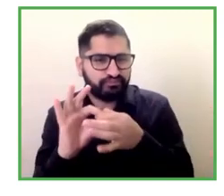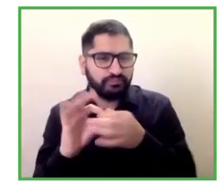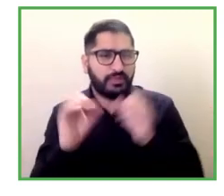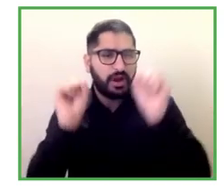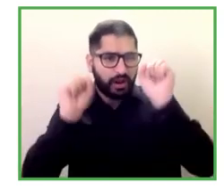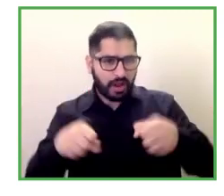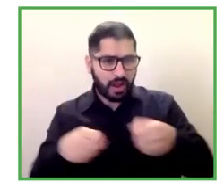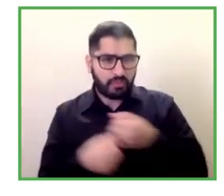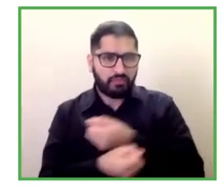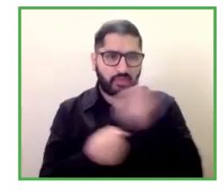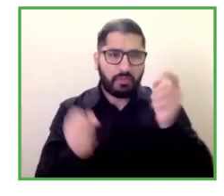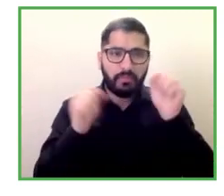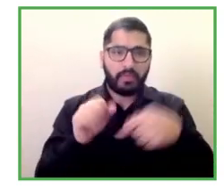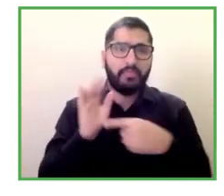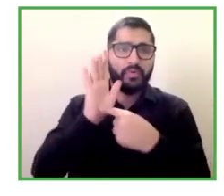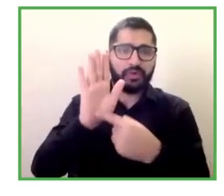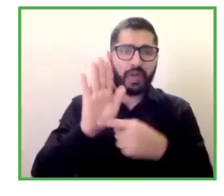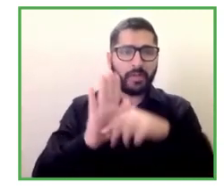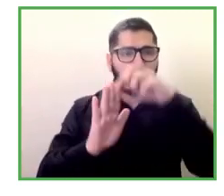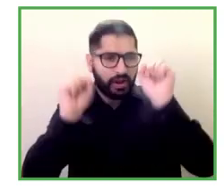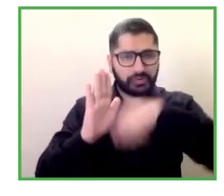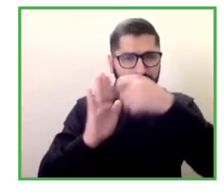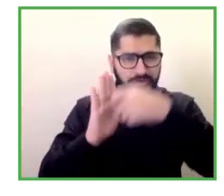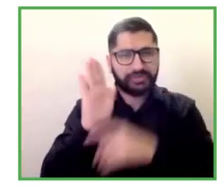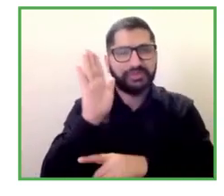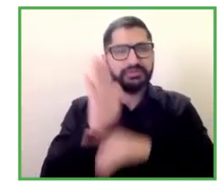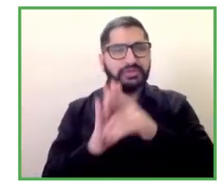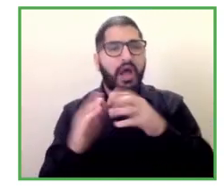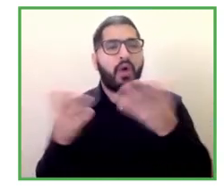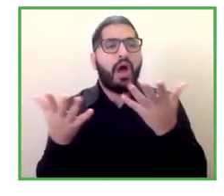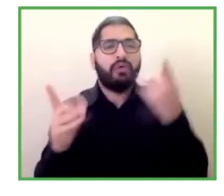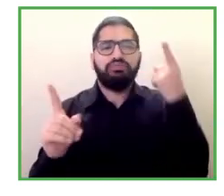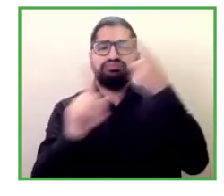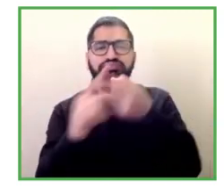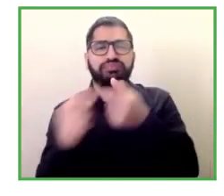able to present this and develop it, and what challenges have you found?